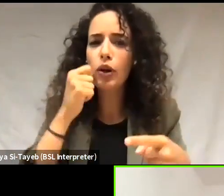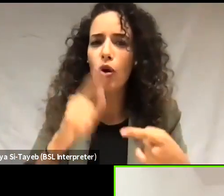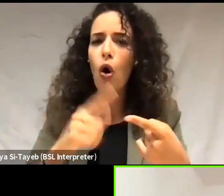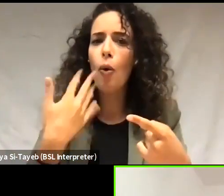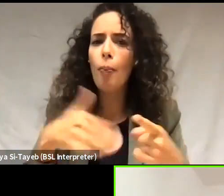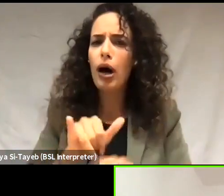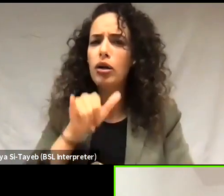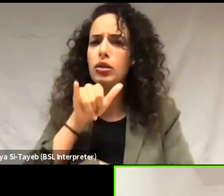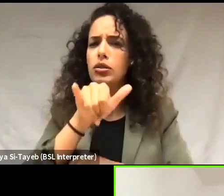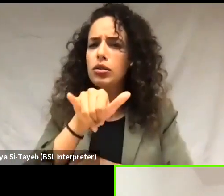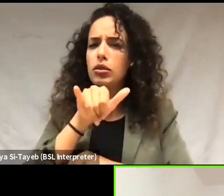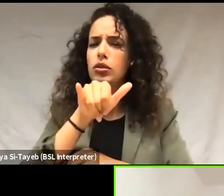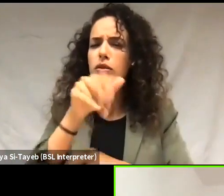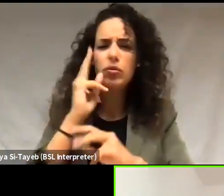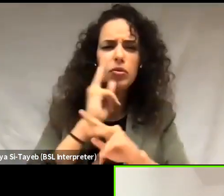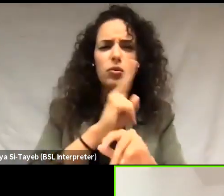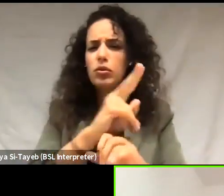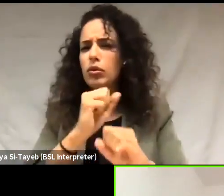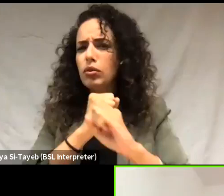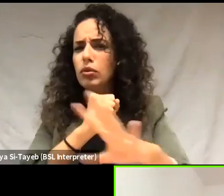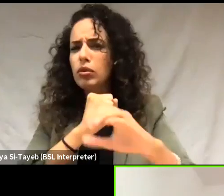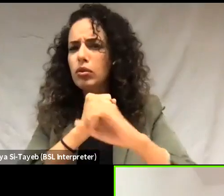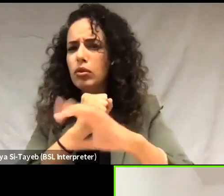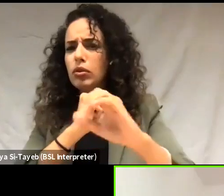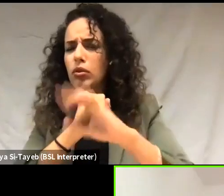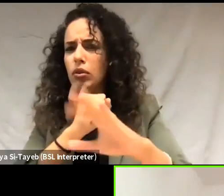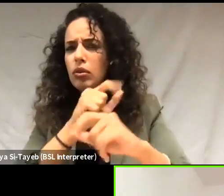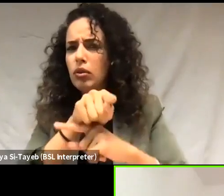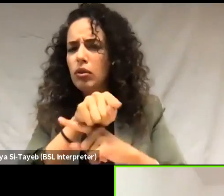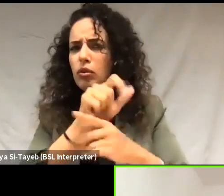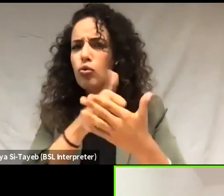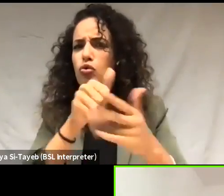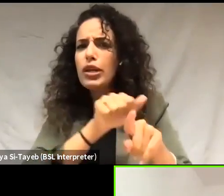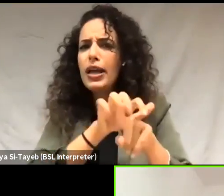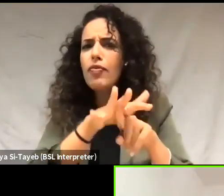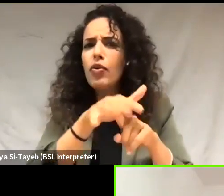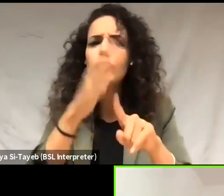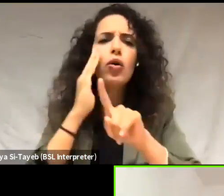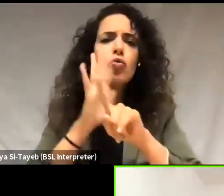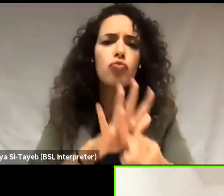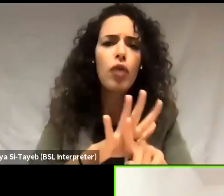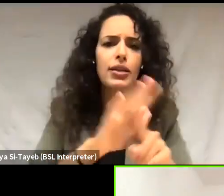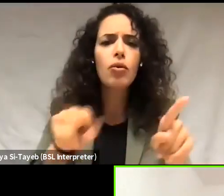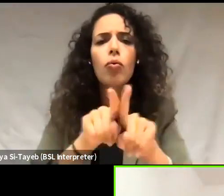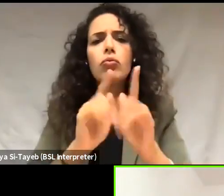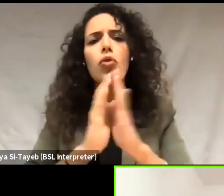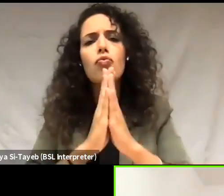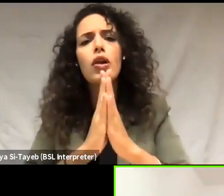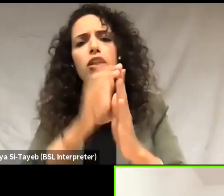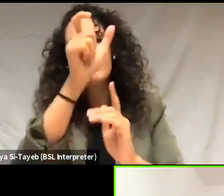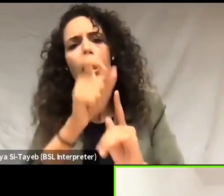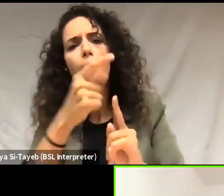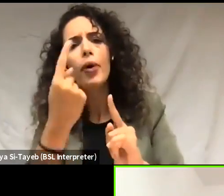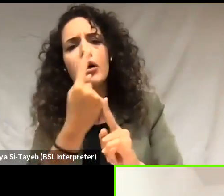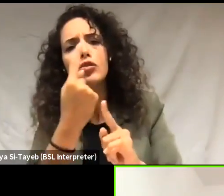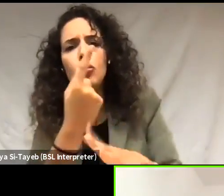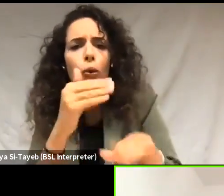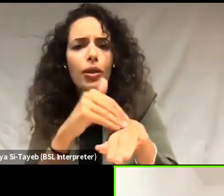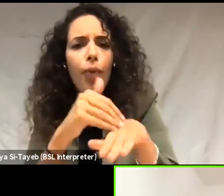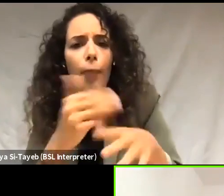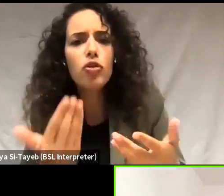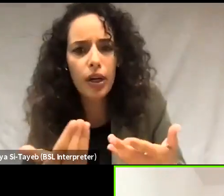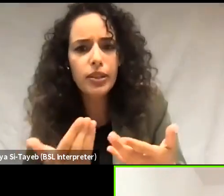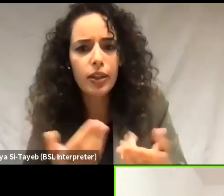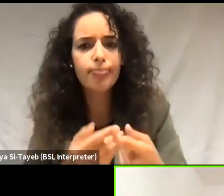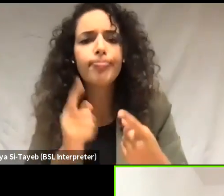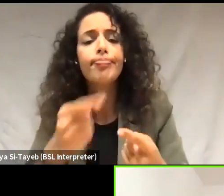attacks are discussed and reported on is often influenced by the race and religion of the perpetrator. This report, having